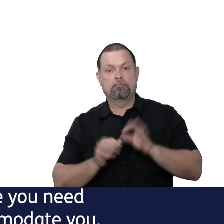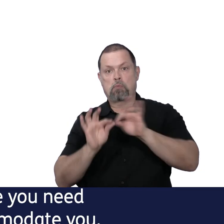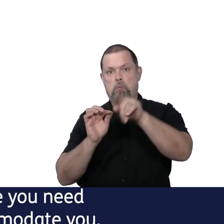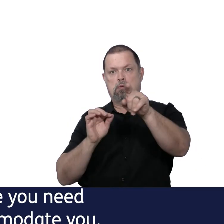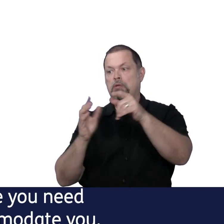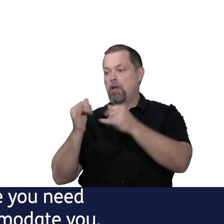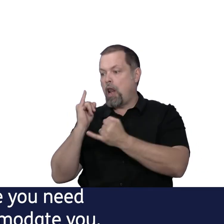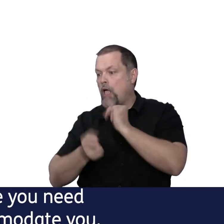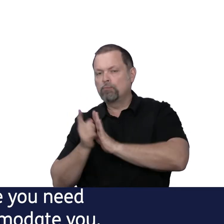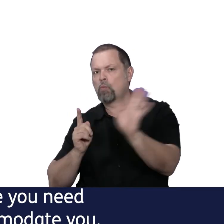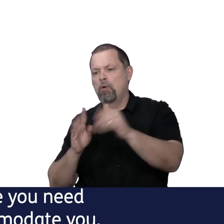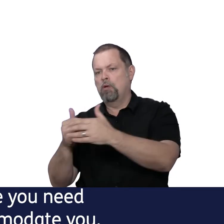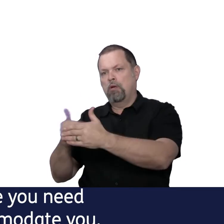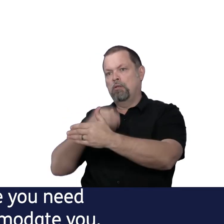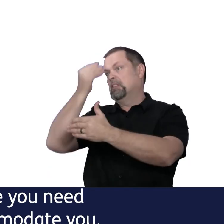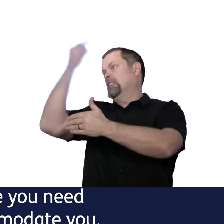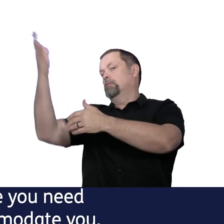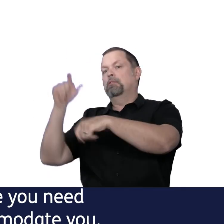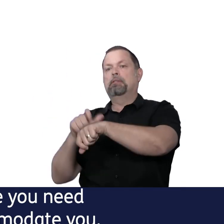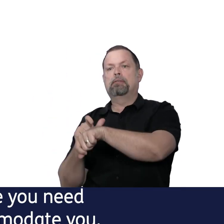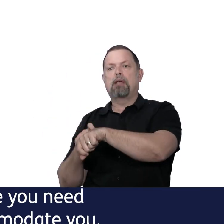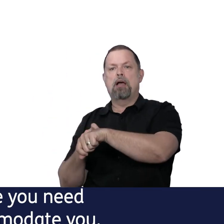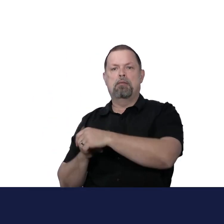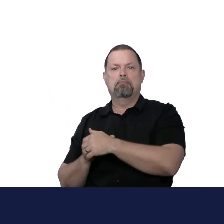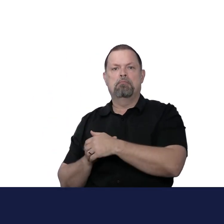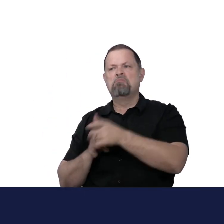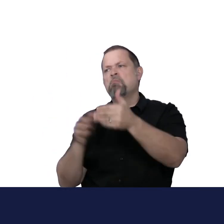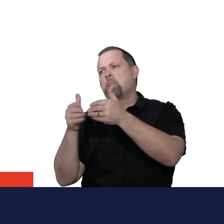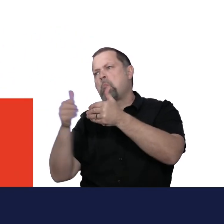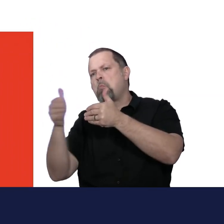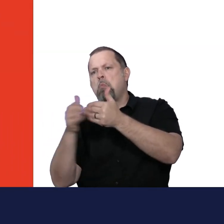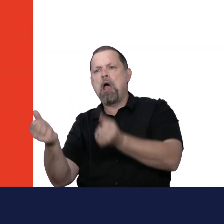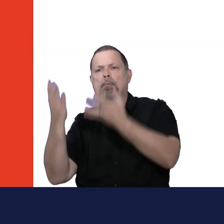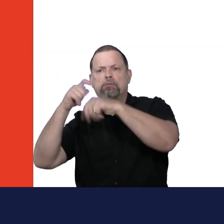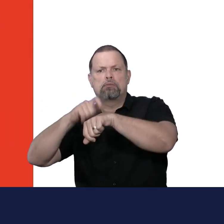Tell them how much time you need and ask if they can accommodate you.